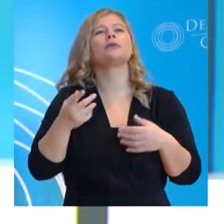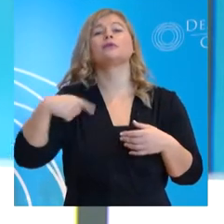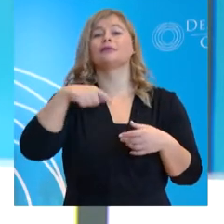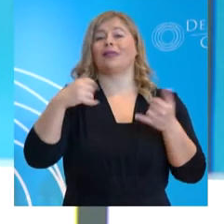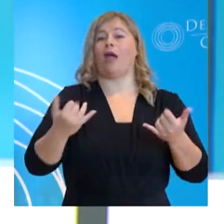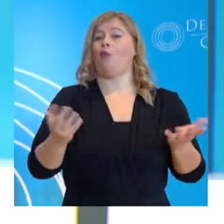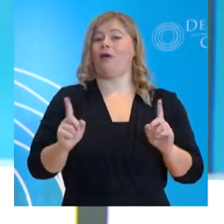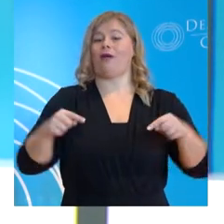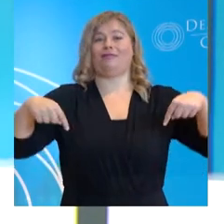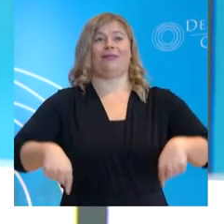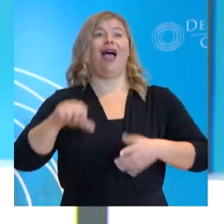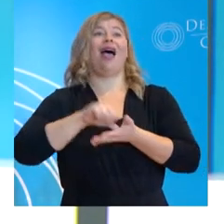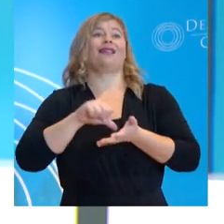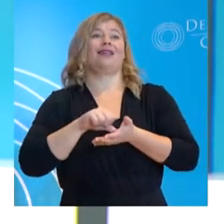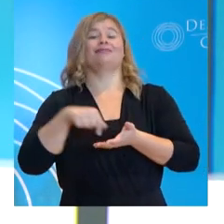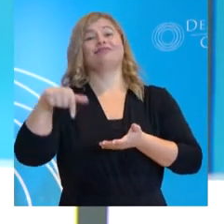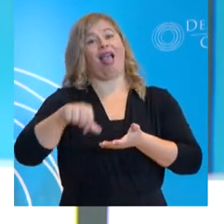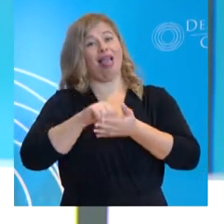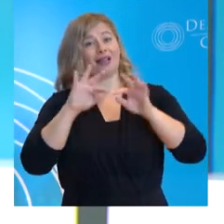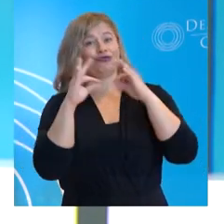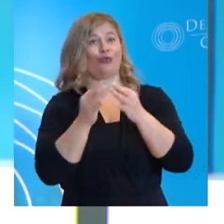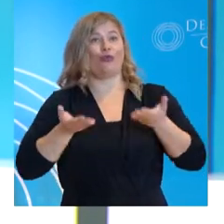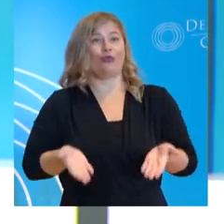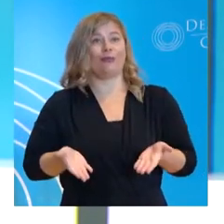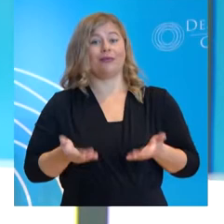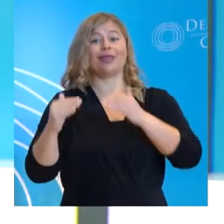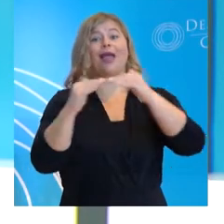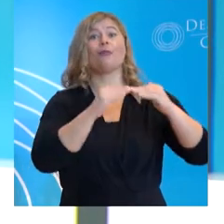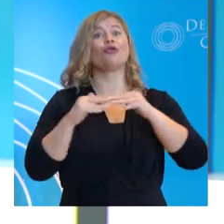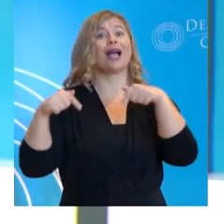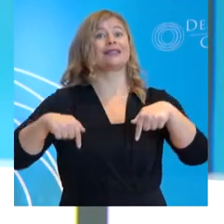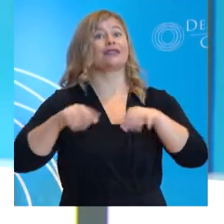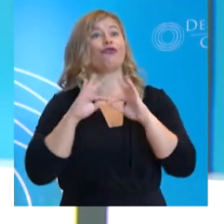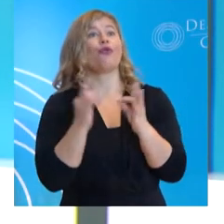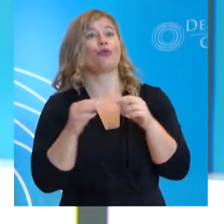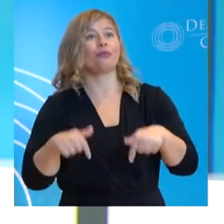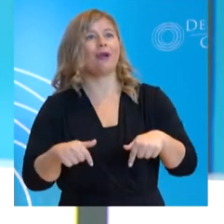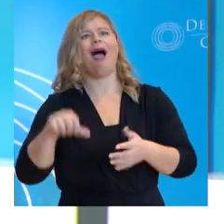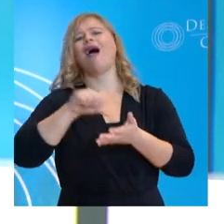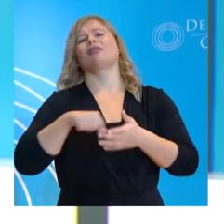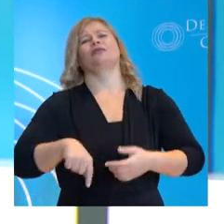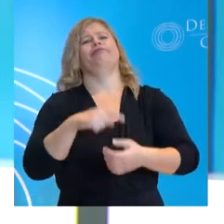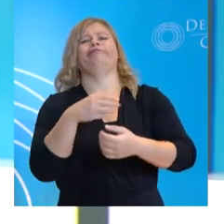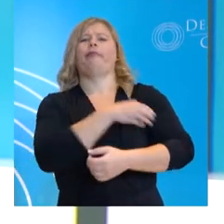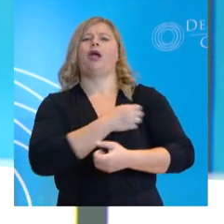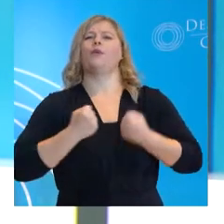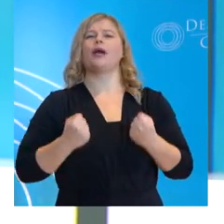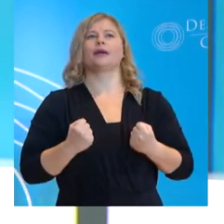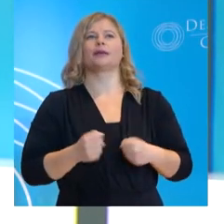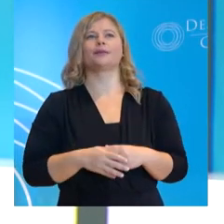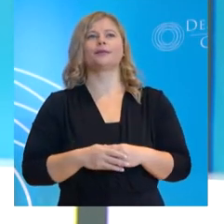Athens, I mean the cradle of democracy, was a very strong naval power, and that the battle essentially